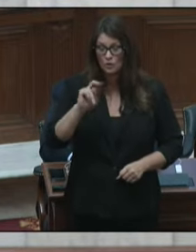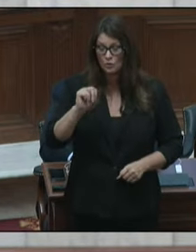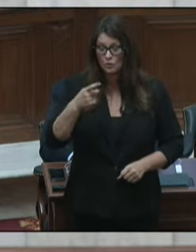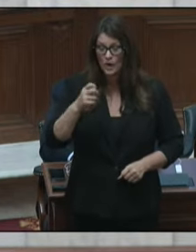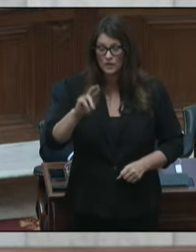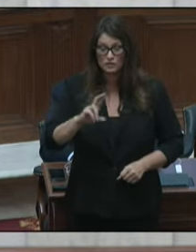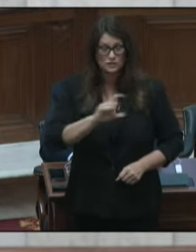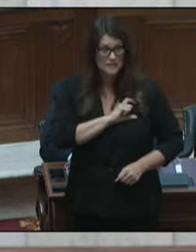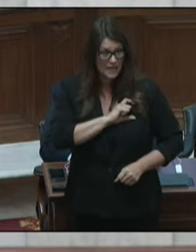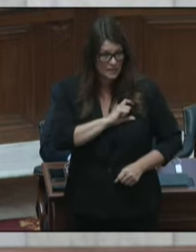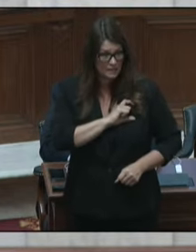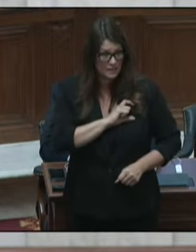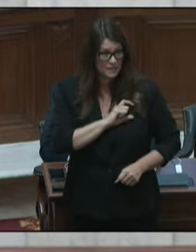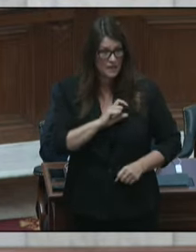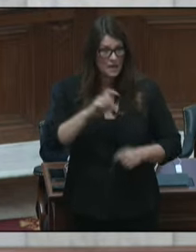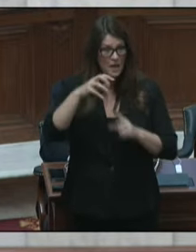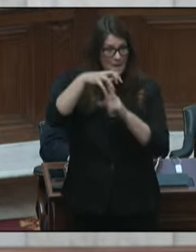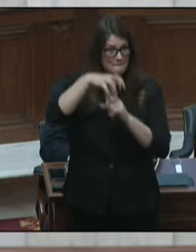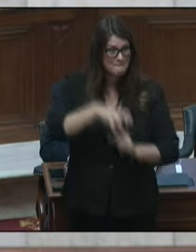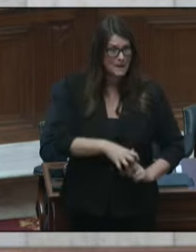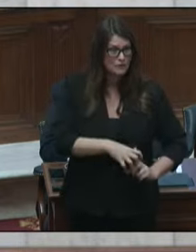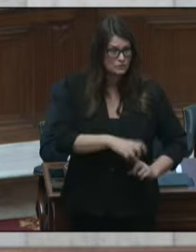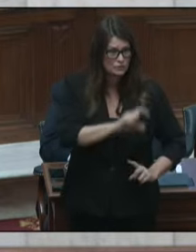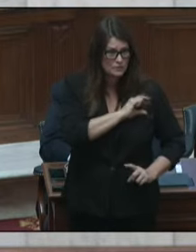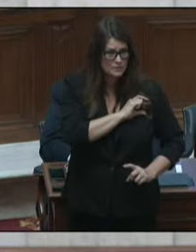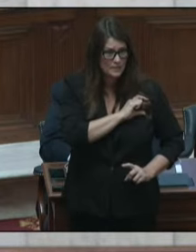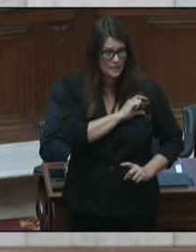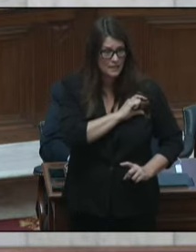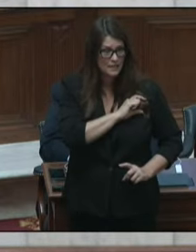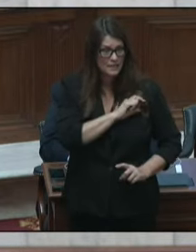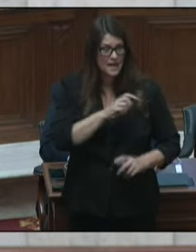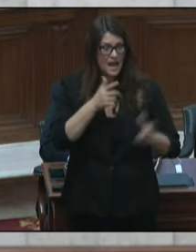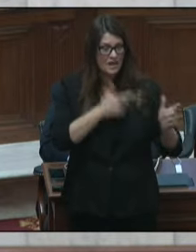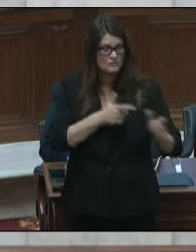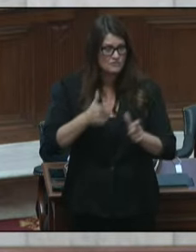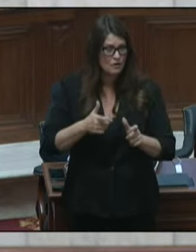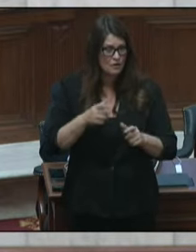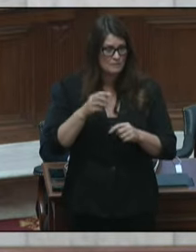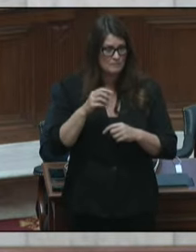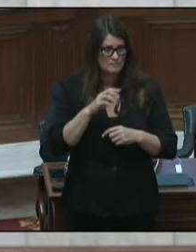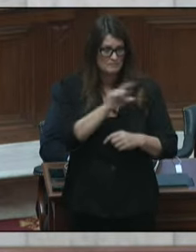Tab, the Parachute Badge, and the Air Assault Badge.